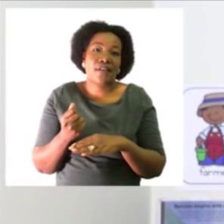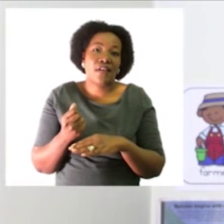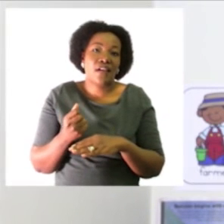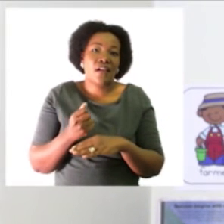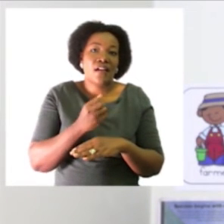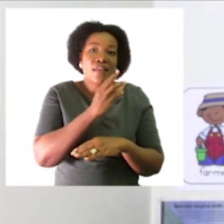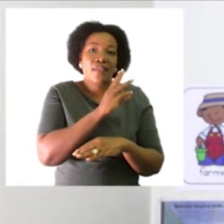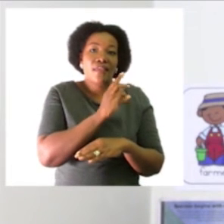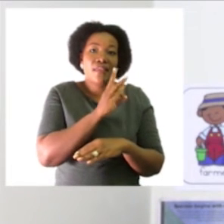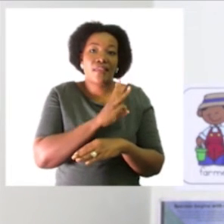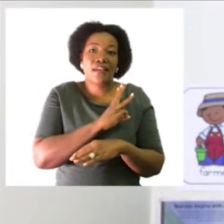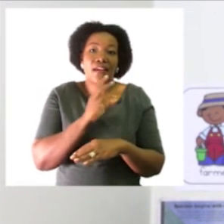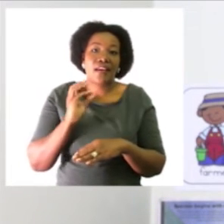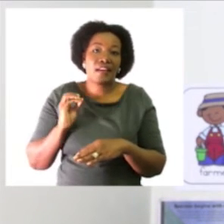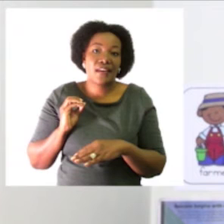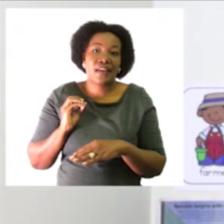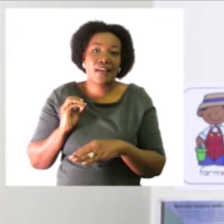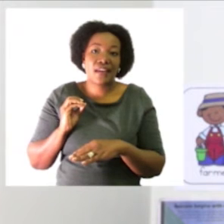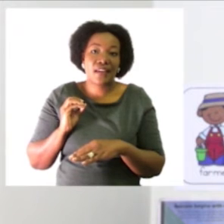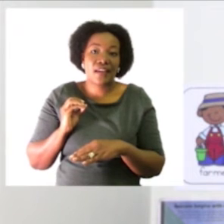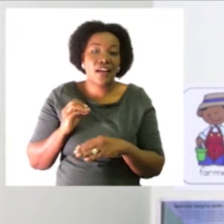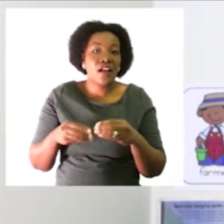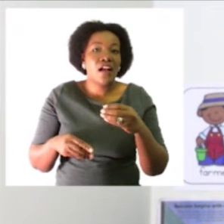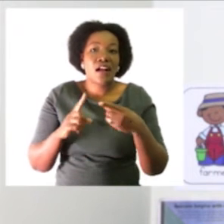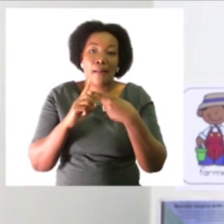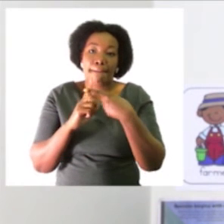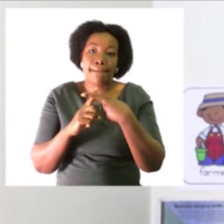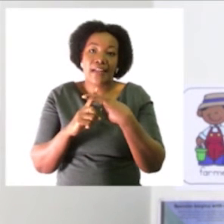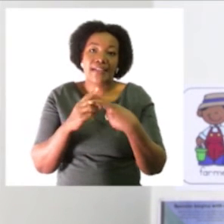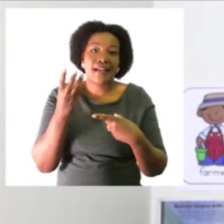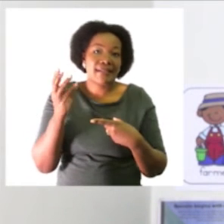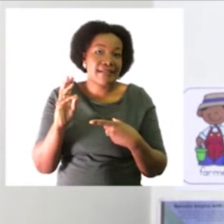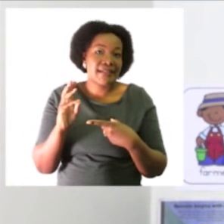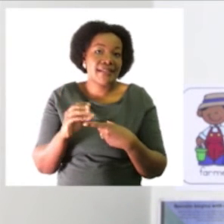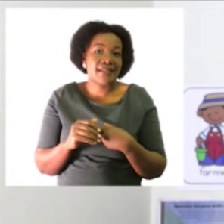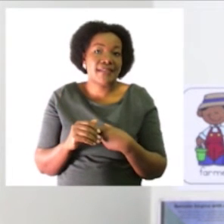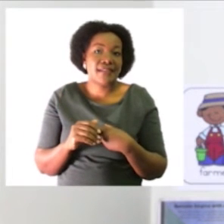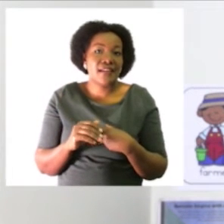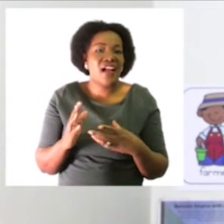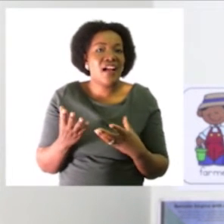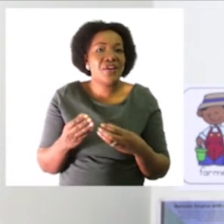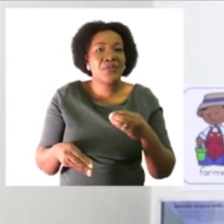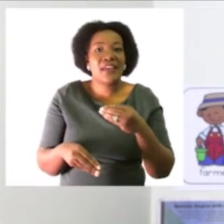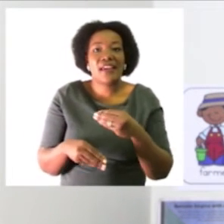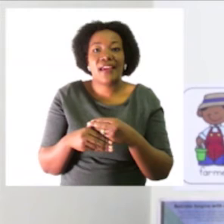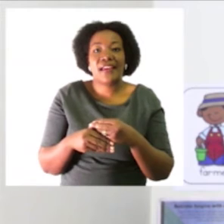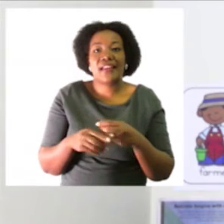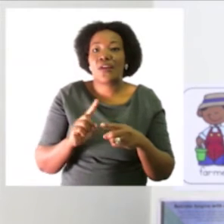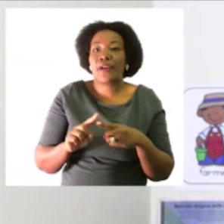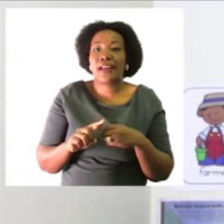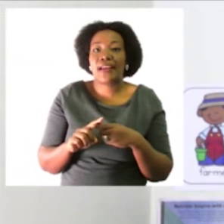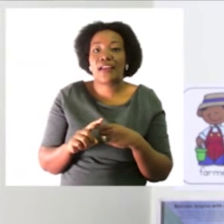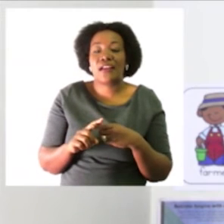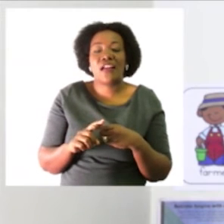30 plus a 6, how can we add this quickly? What can we do? We can